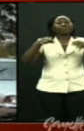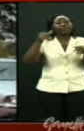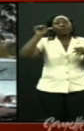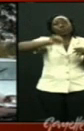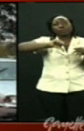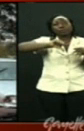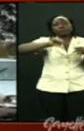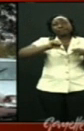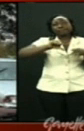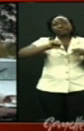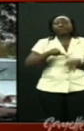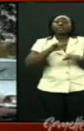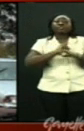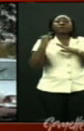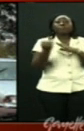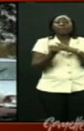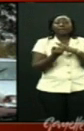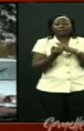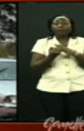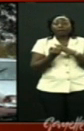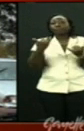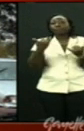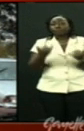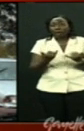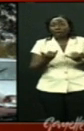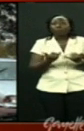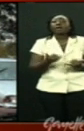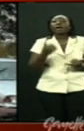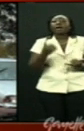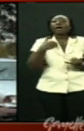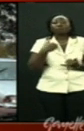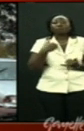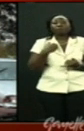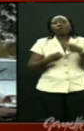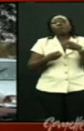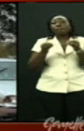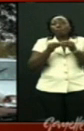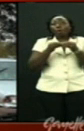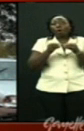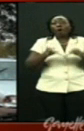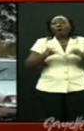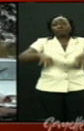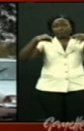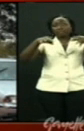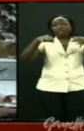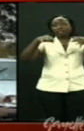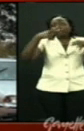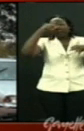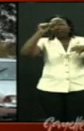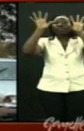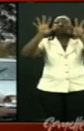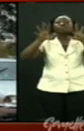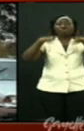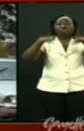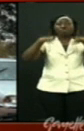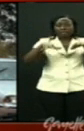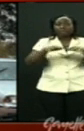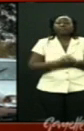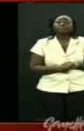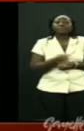Meanwhile, Jamaica is again on flash flood warning as Tropical Depression 19 moves slowly towards the southeast, close to